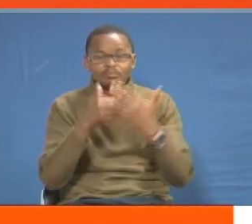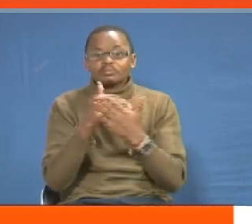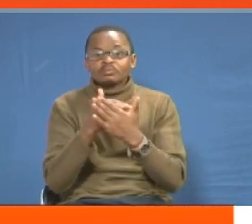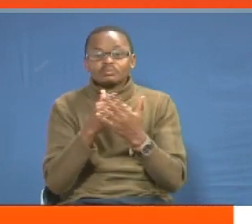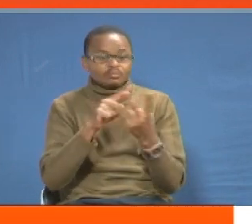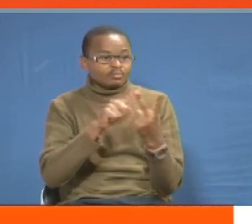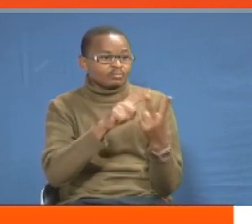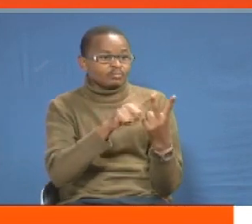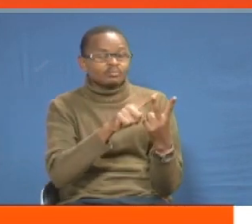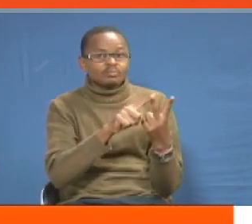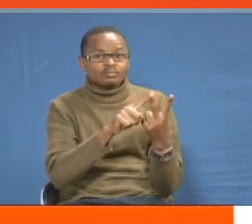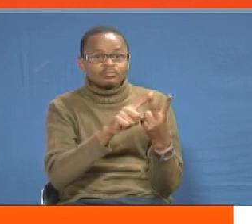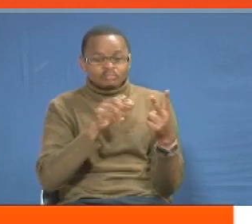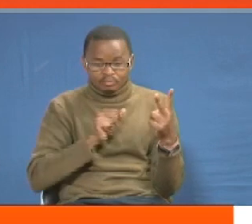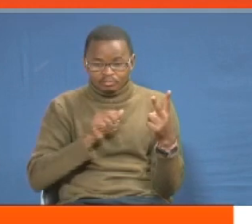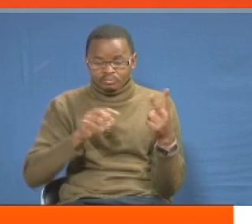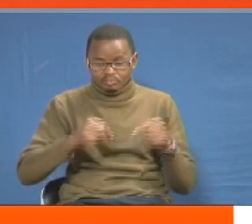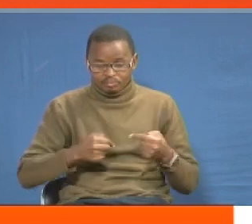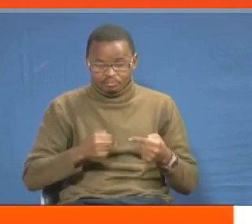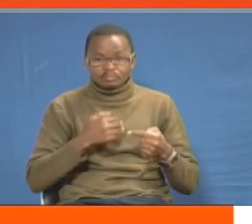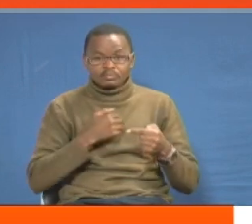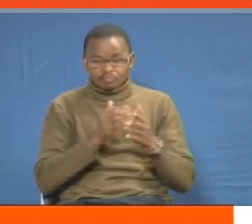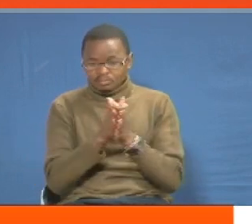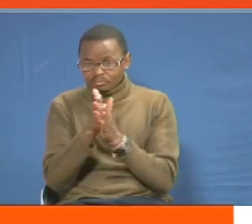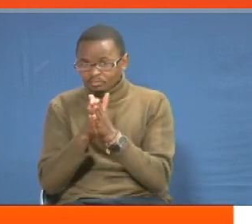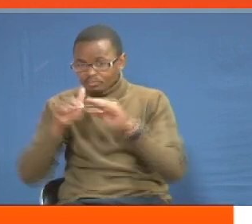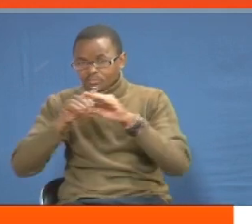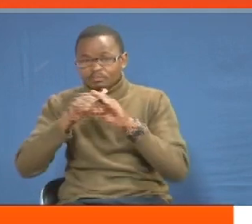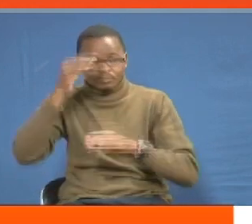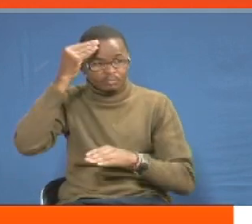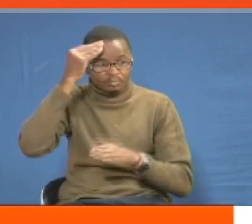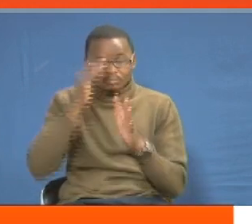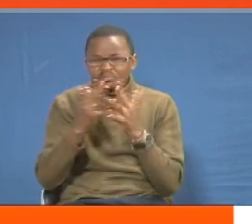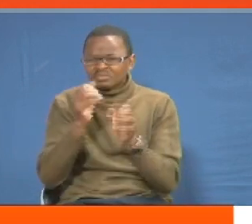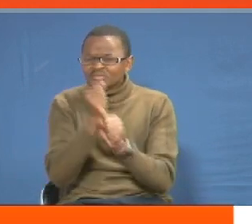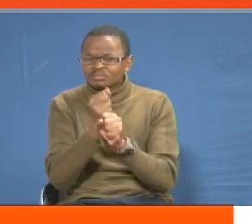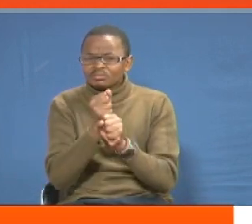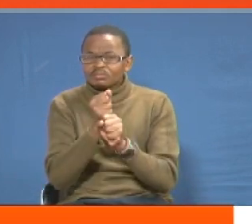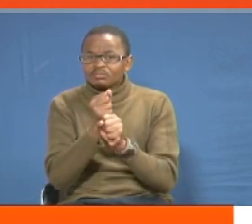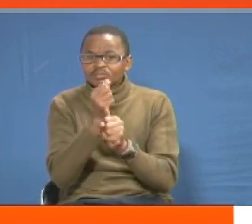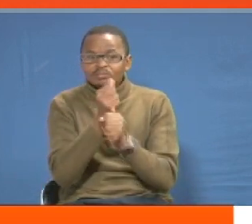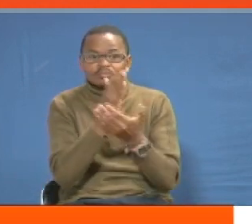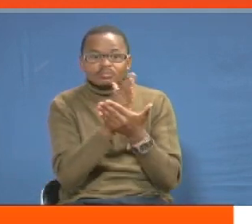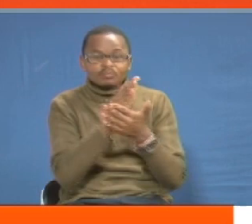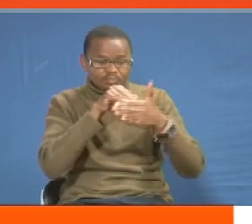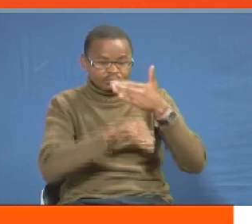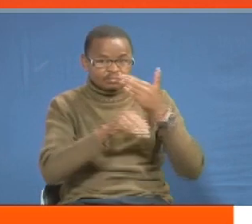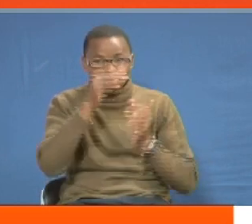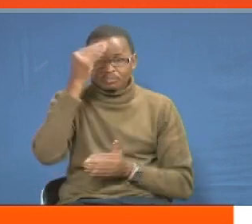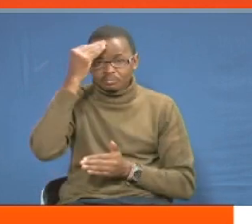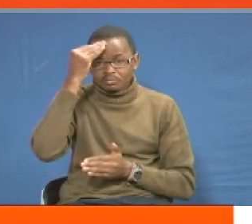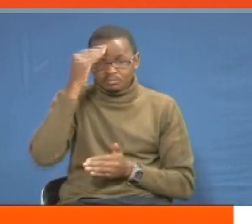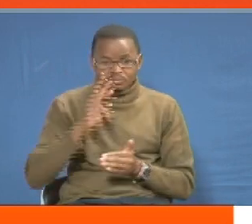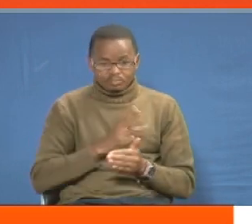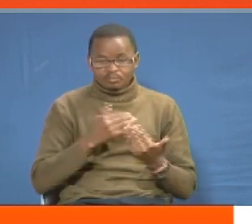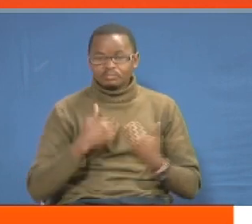everyone. Number two, the girls themselves have an interest in education. How do we ensure that they can access